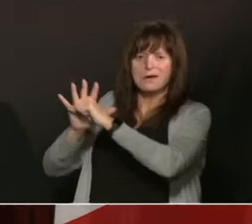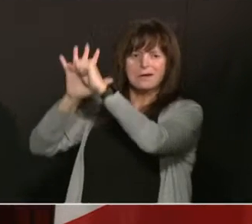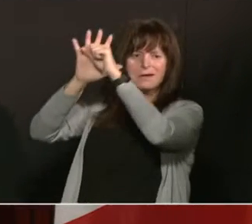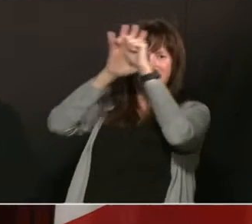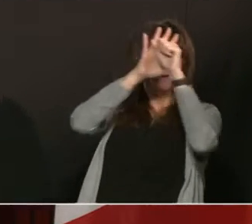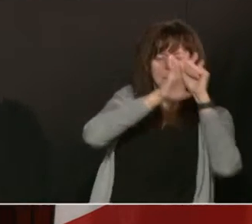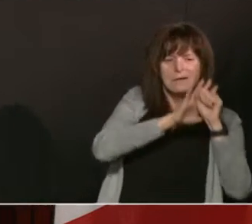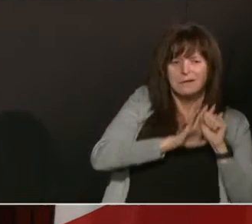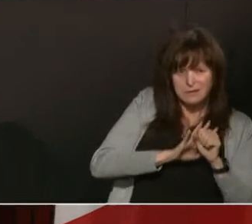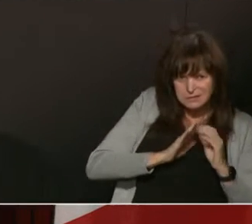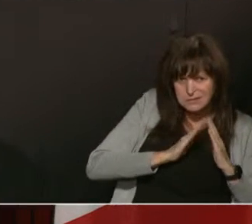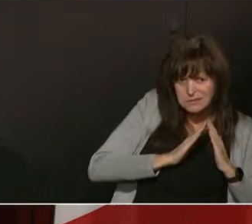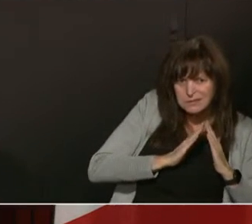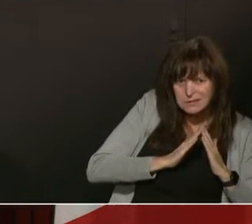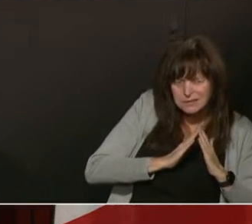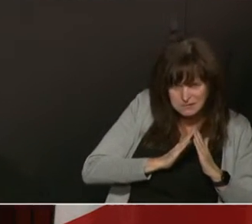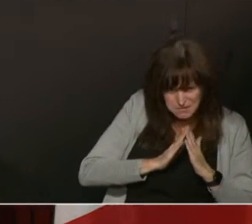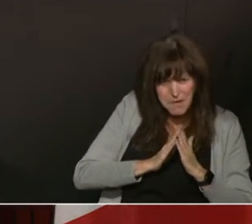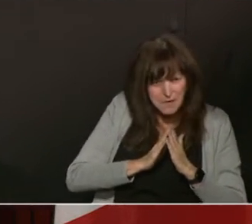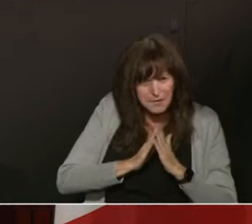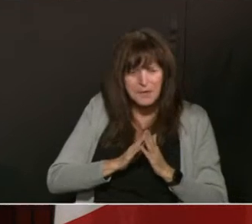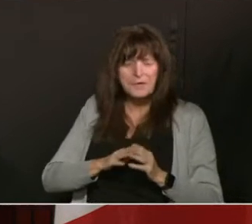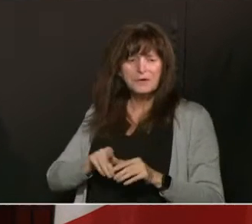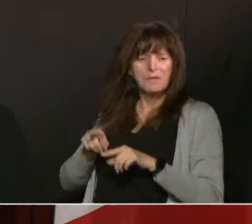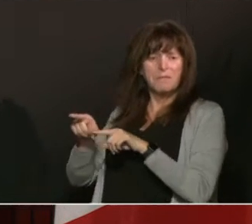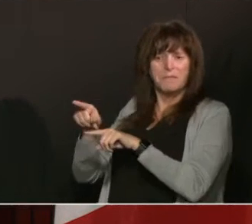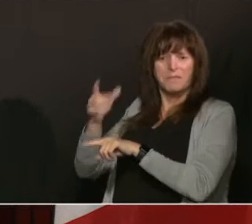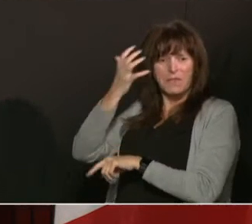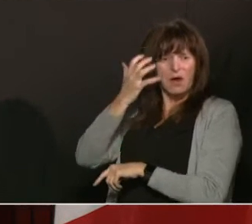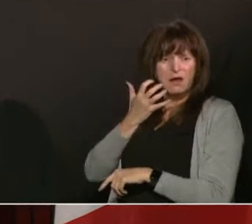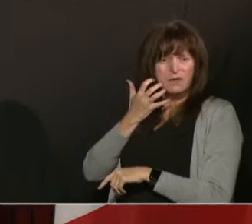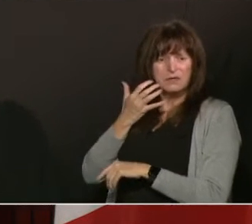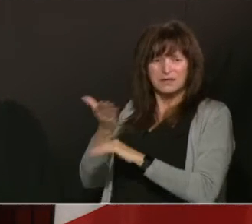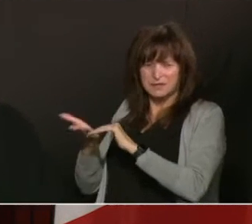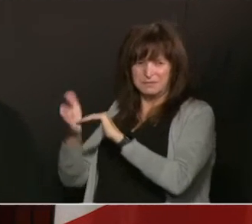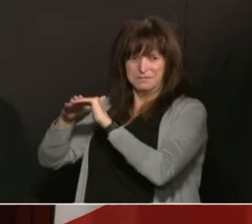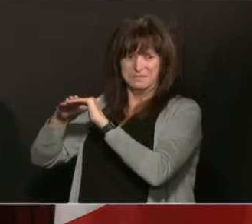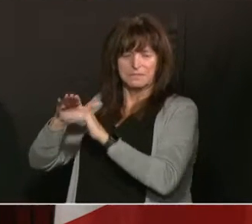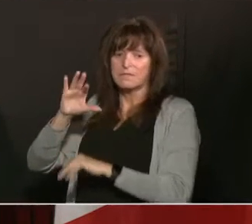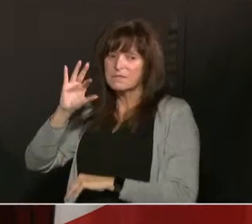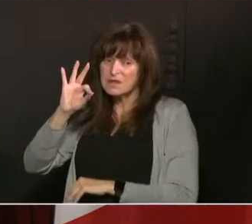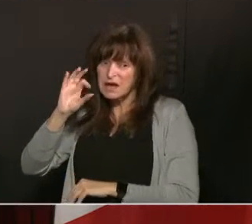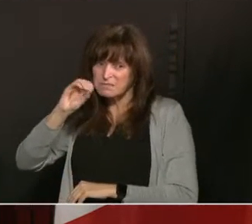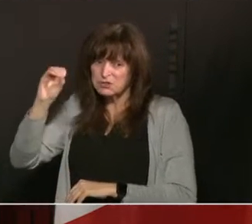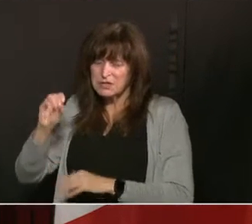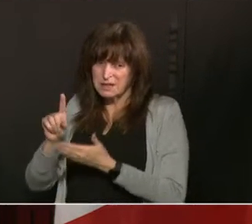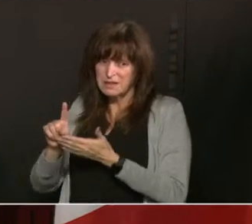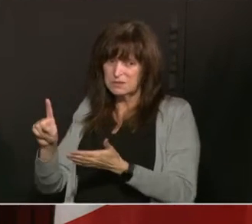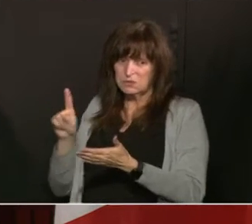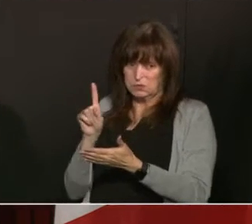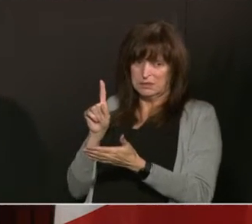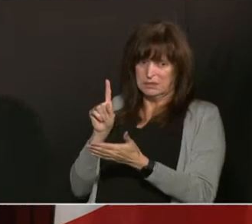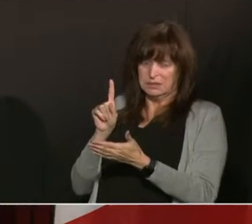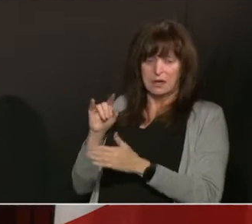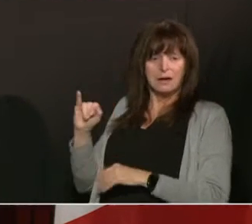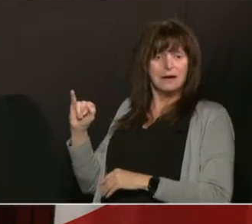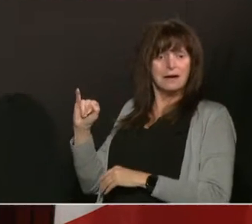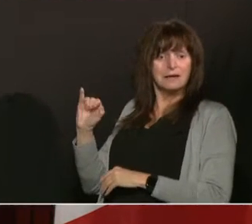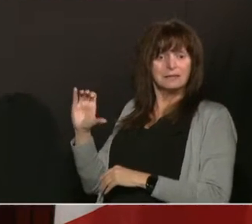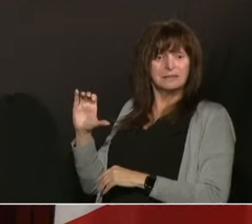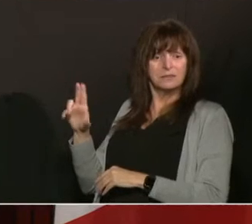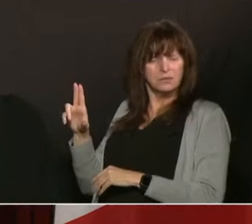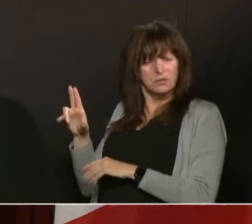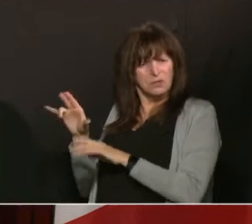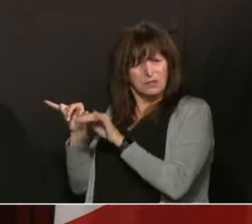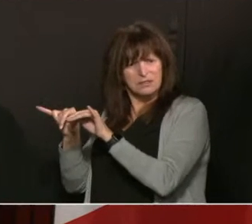Hospitalizations have increased by 9% in the past week, and while the ICU occupancy remains stable, we